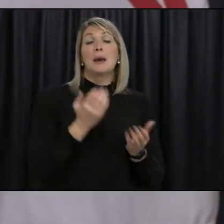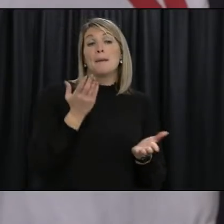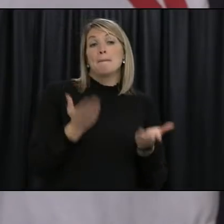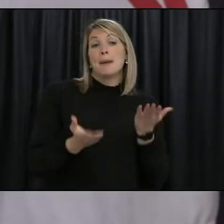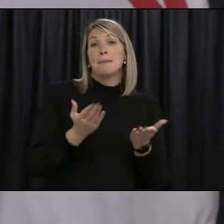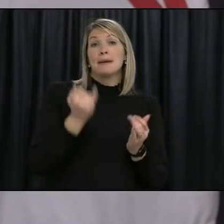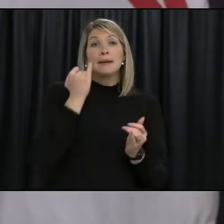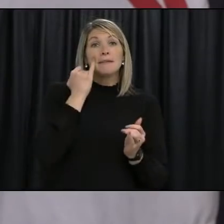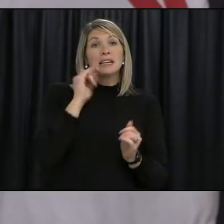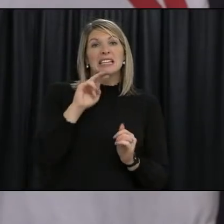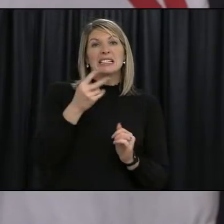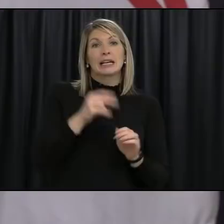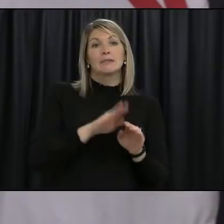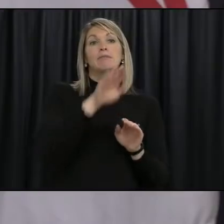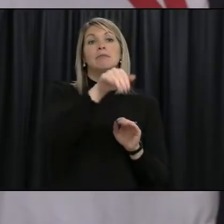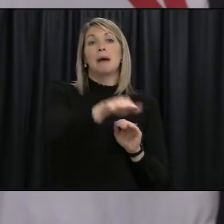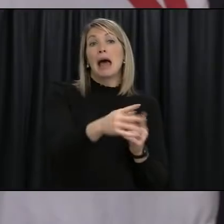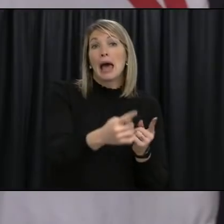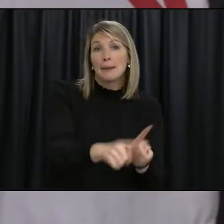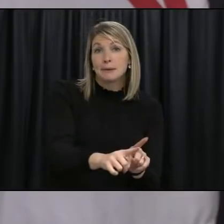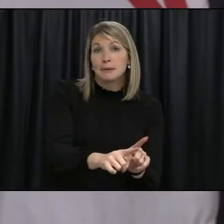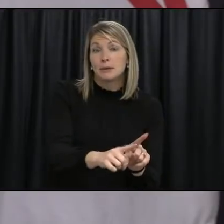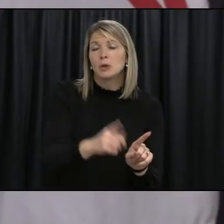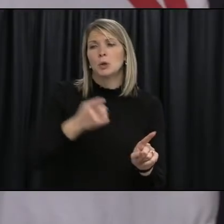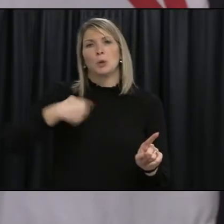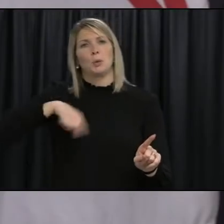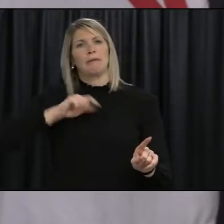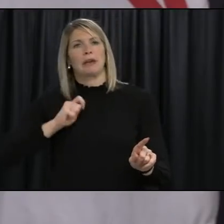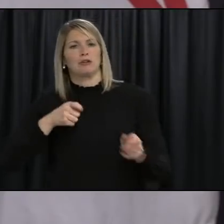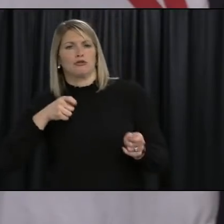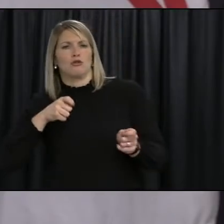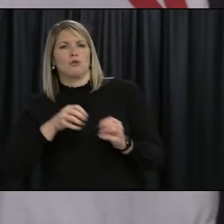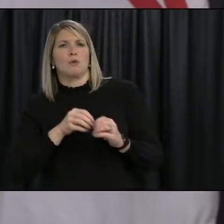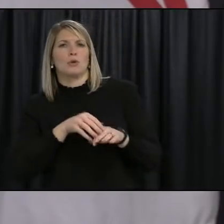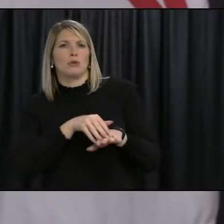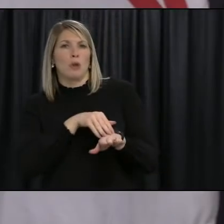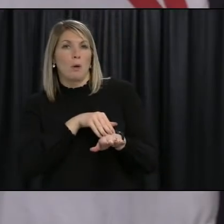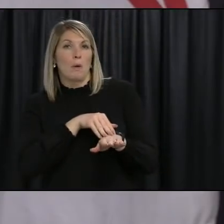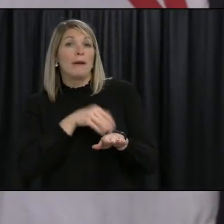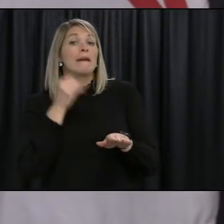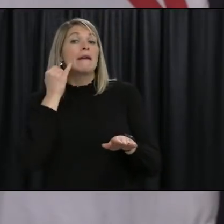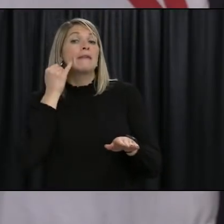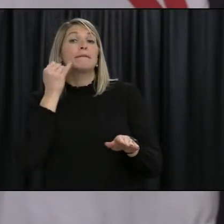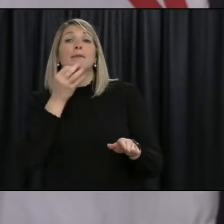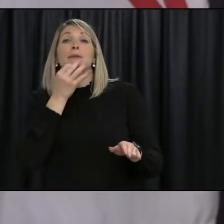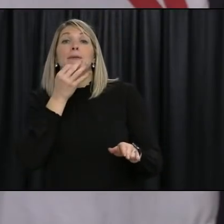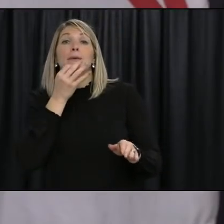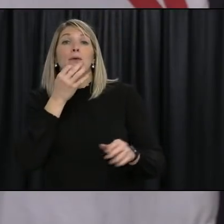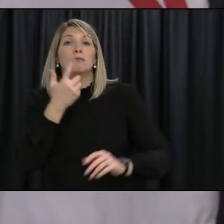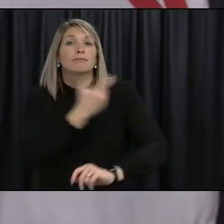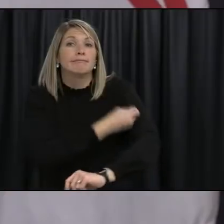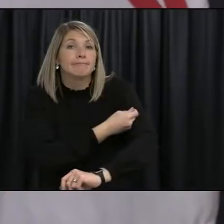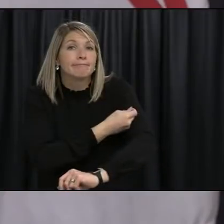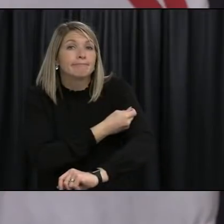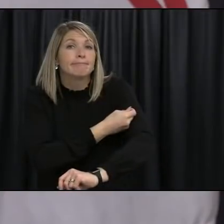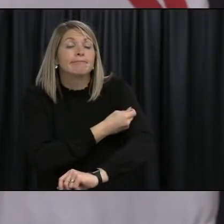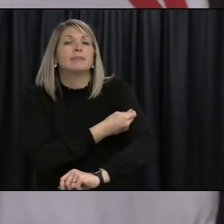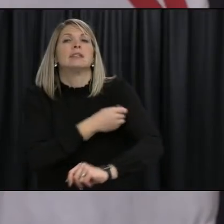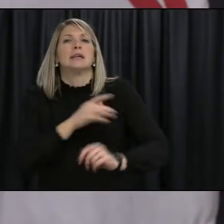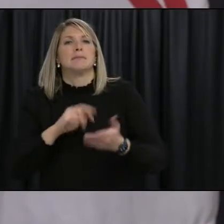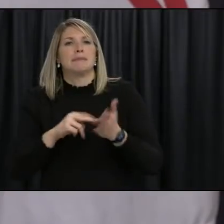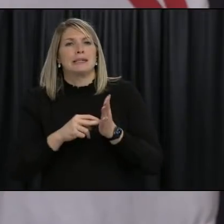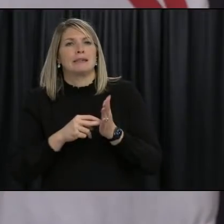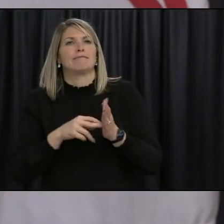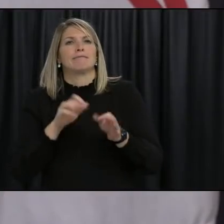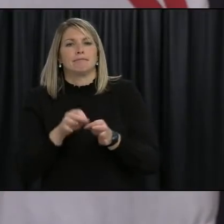even delay it. And as hope for a vaccine is on the horizon, we can reach it. And this is really important. We can all get our